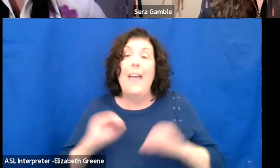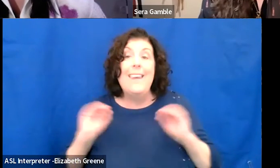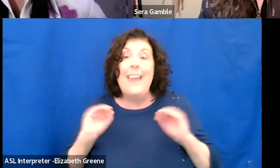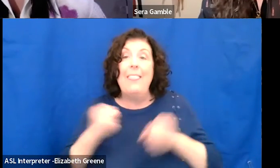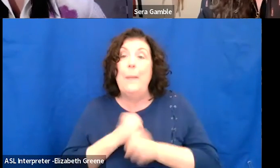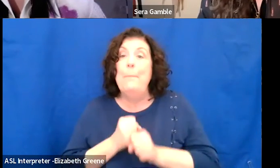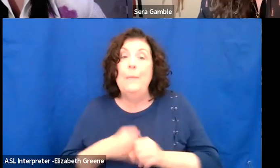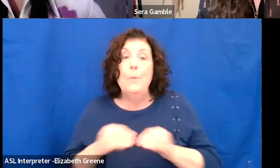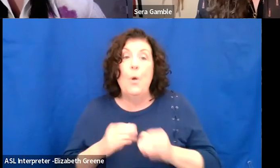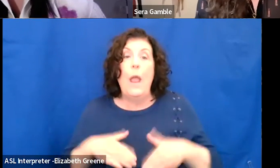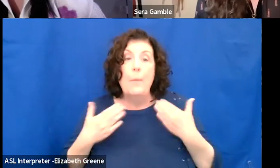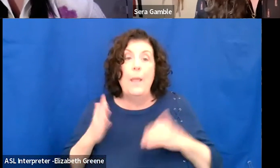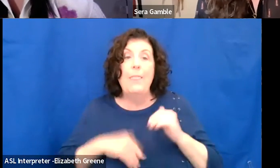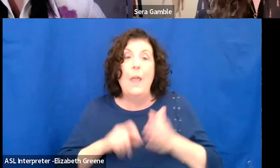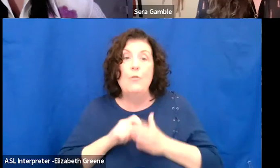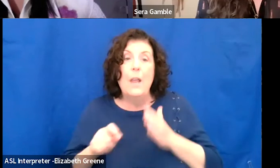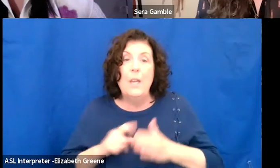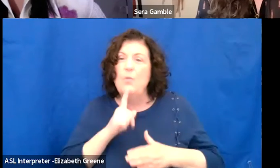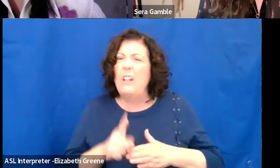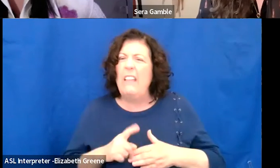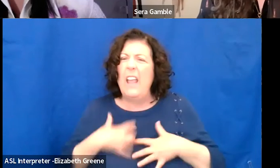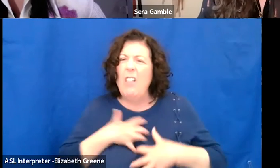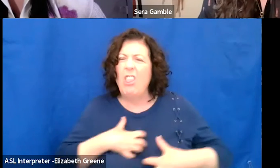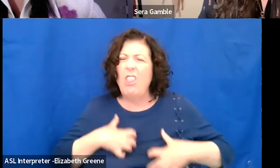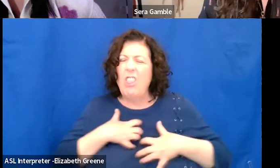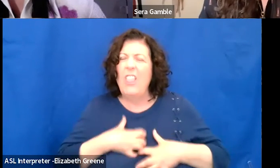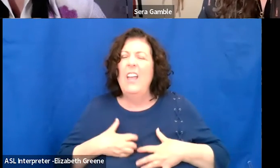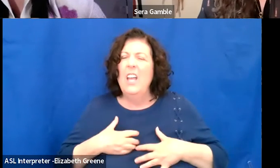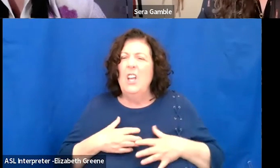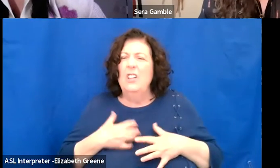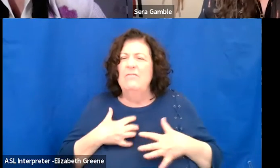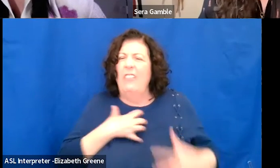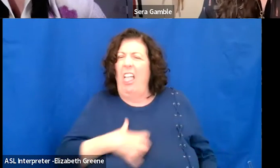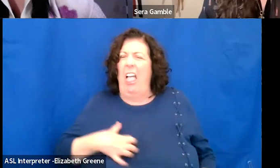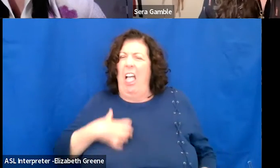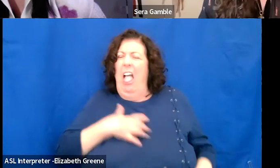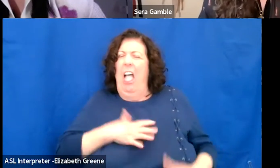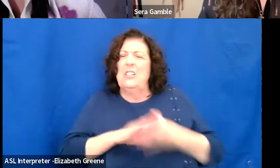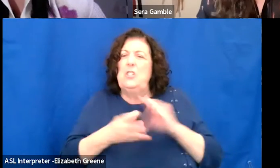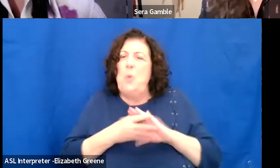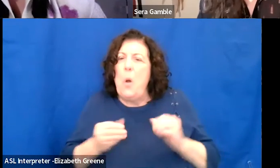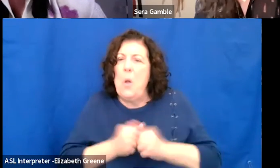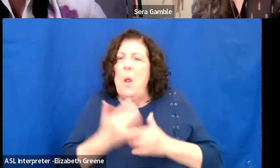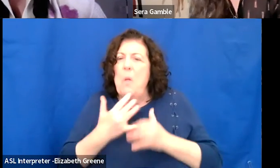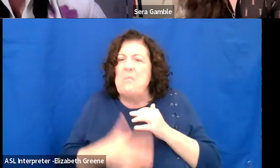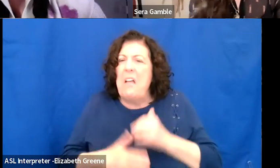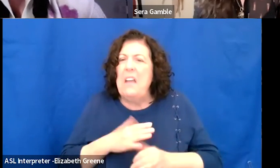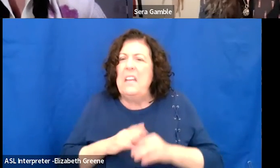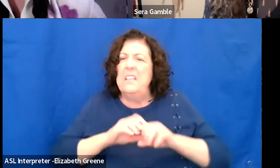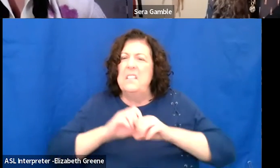than like writing a really gory scene where like blood is hitting the lens. You don't seem like you really. Wow.